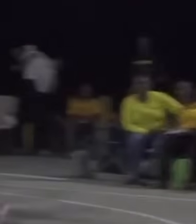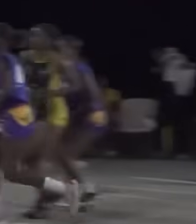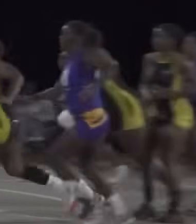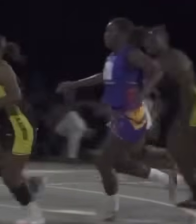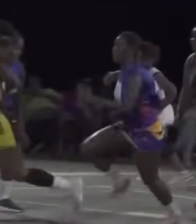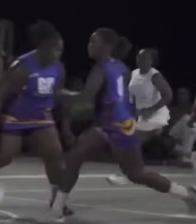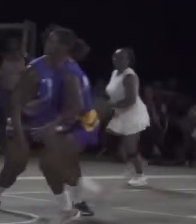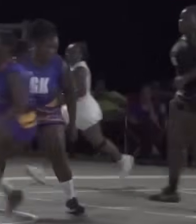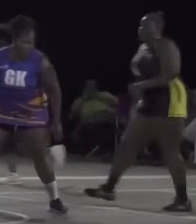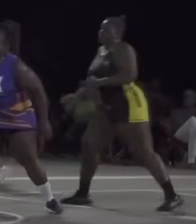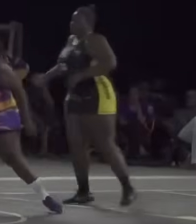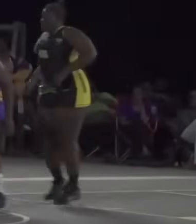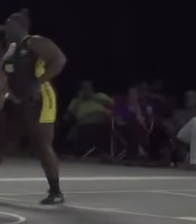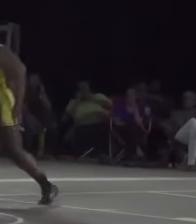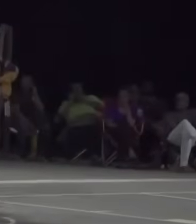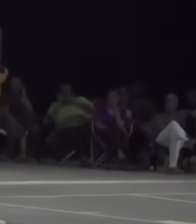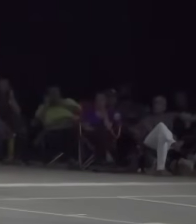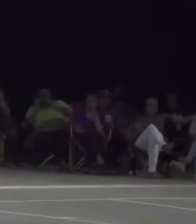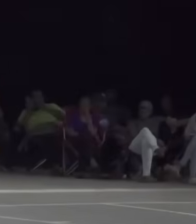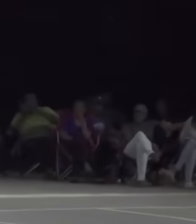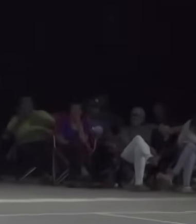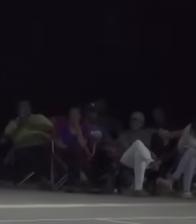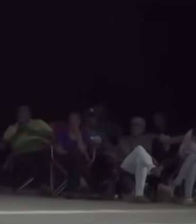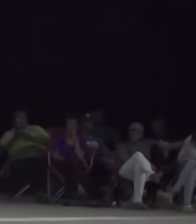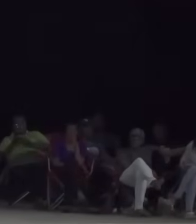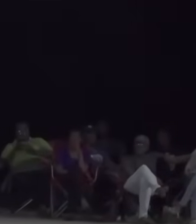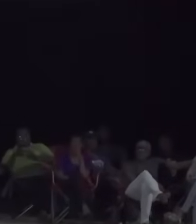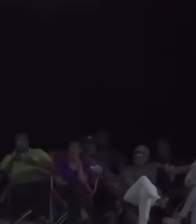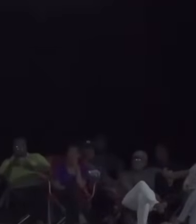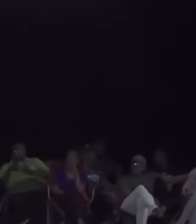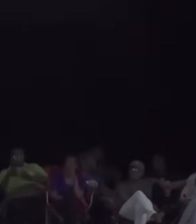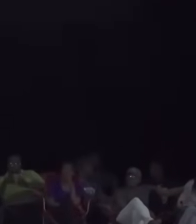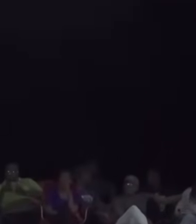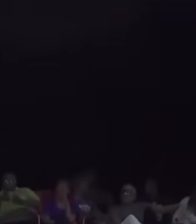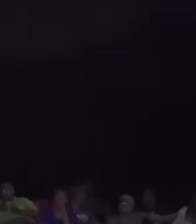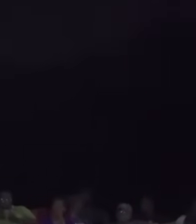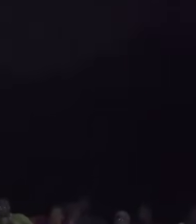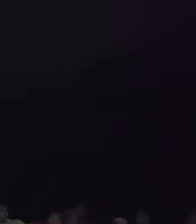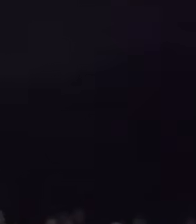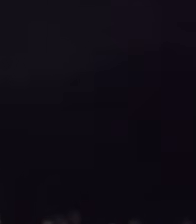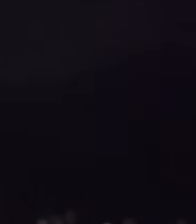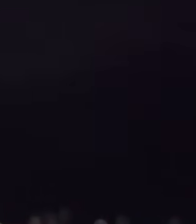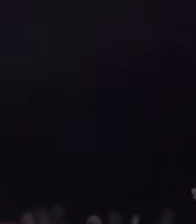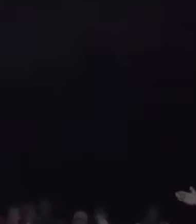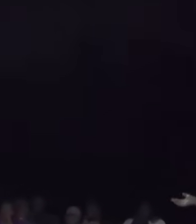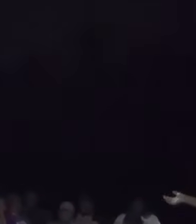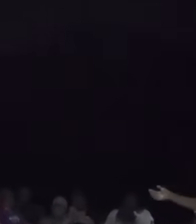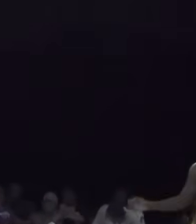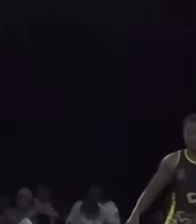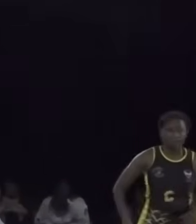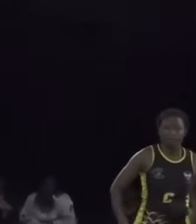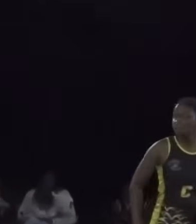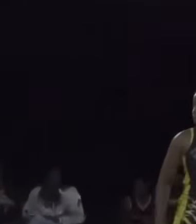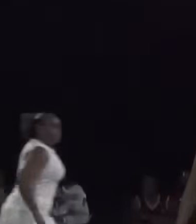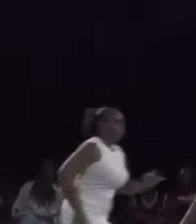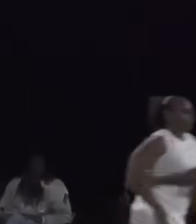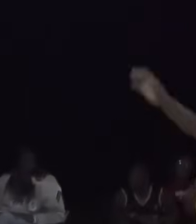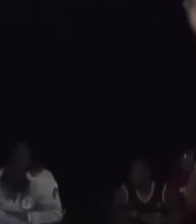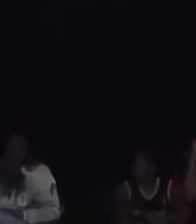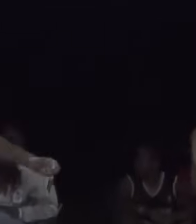Holder on her way to the pole. Unstoppable. She shot 11 from 18. UE up by